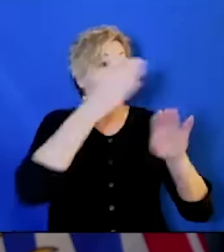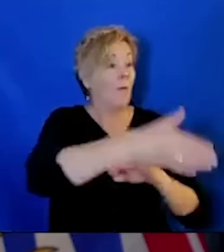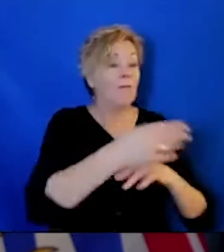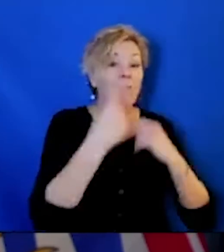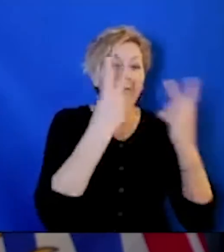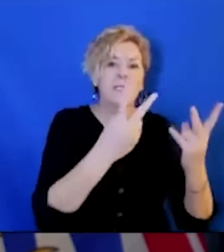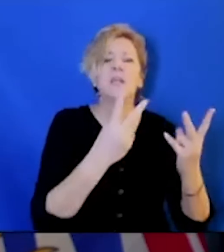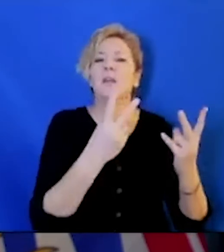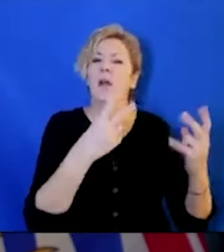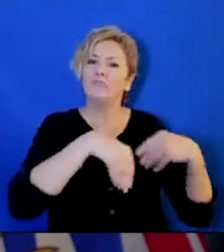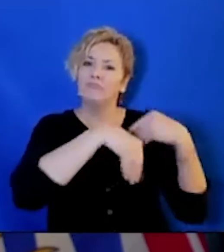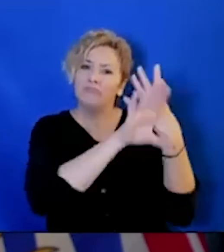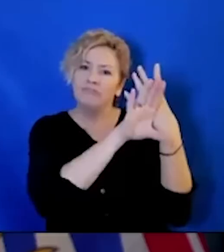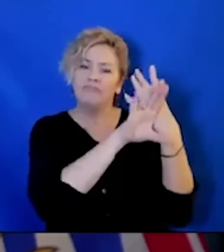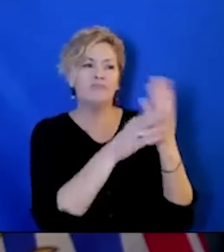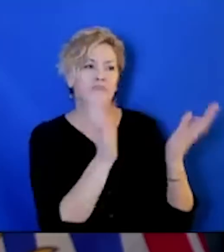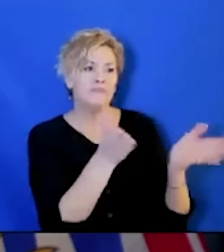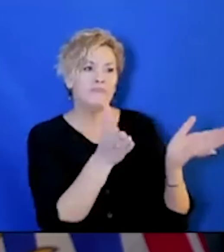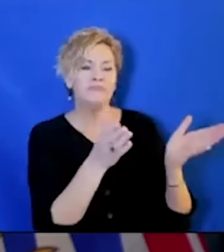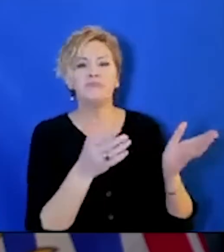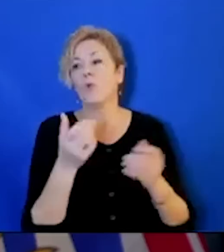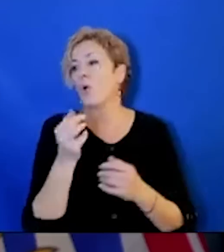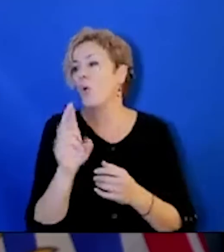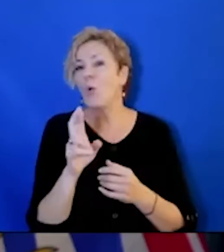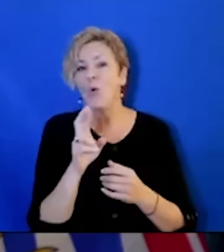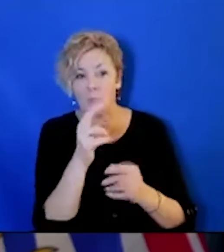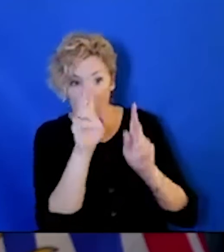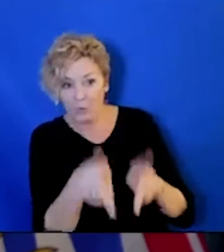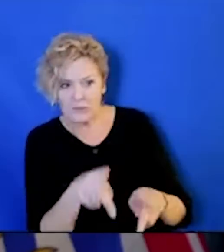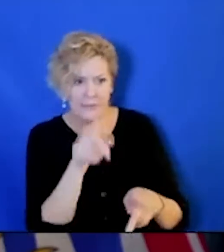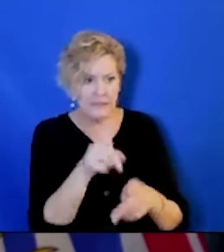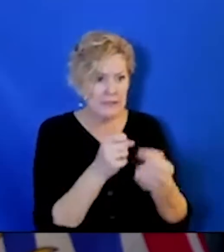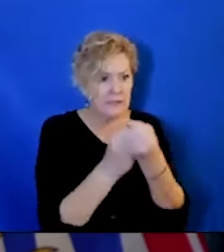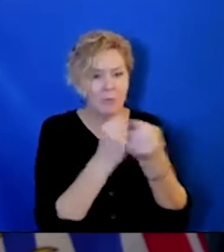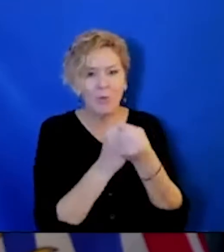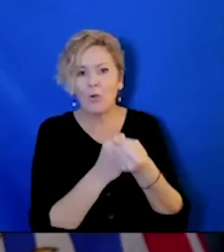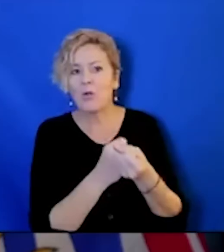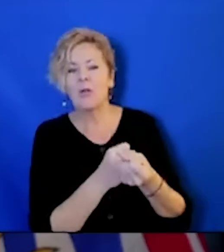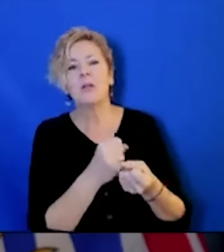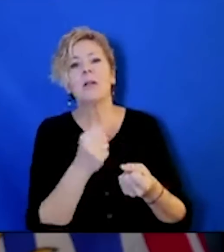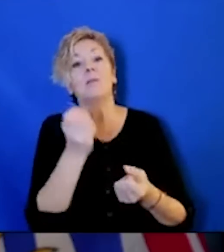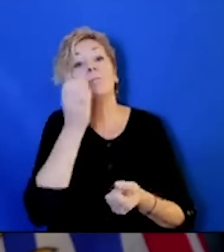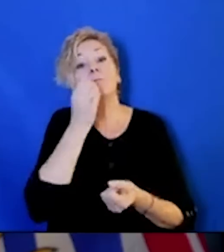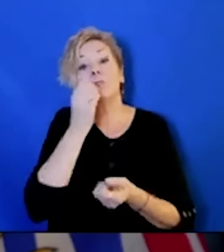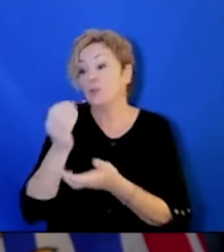safely take things to people right now when we're all taking a step back from having our social